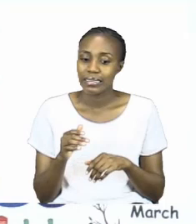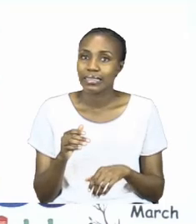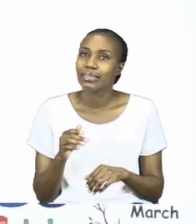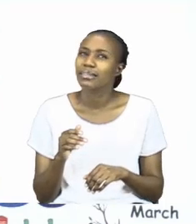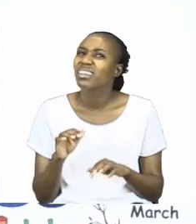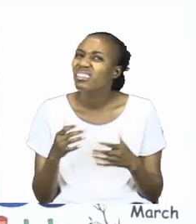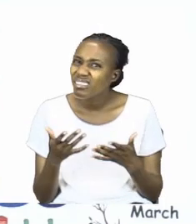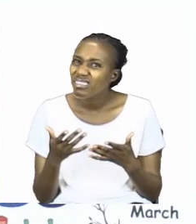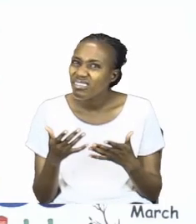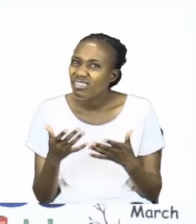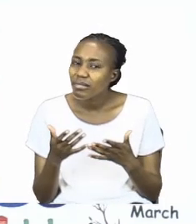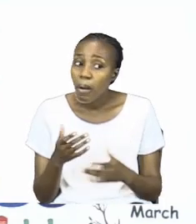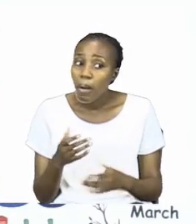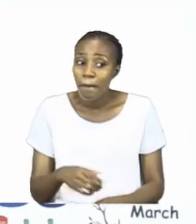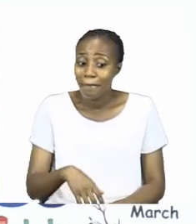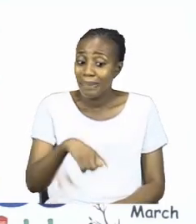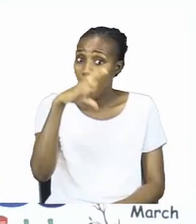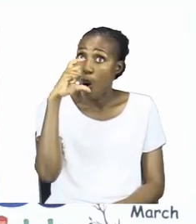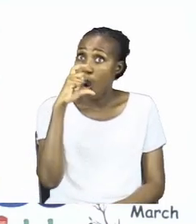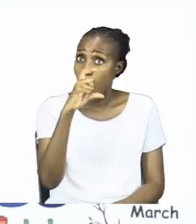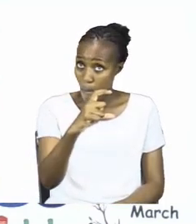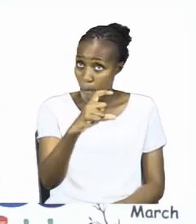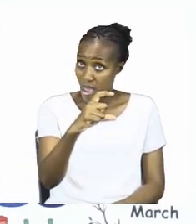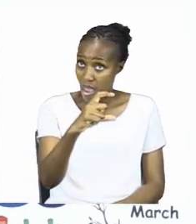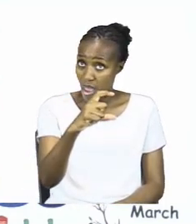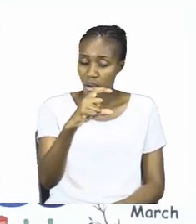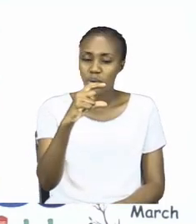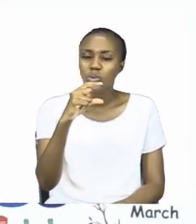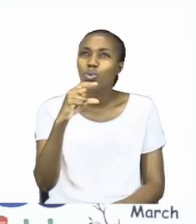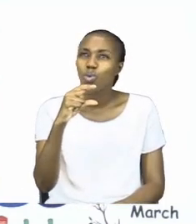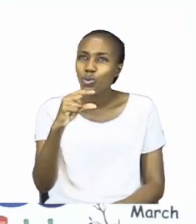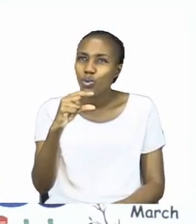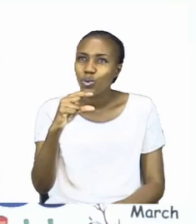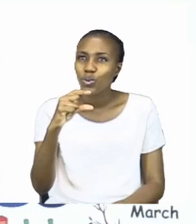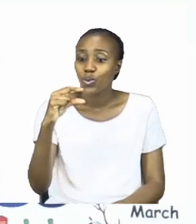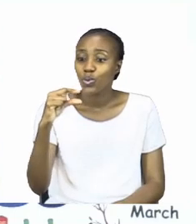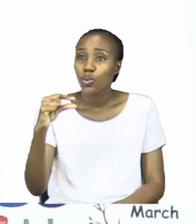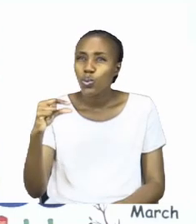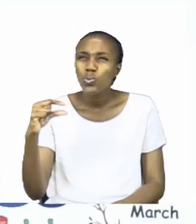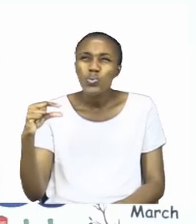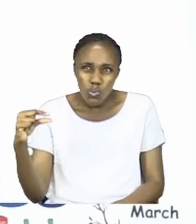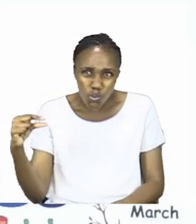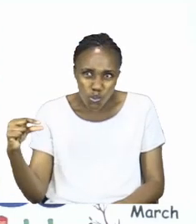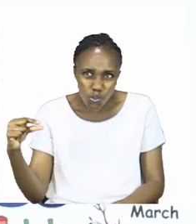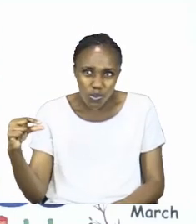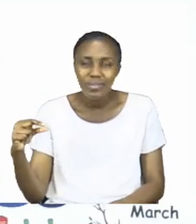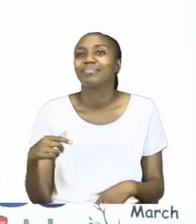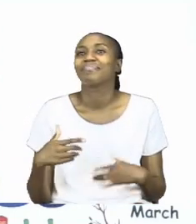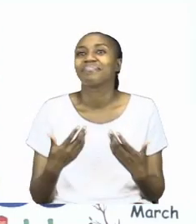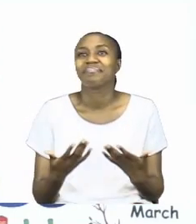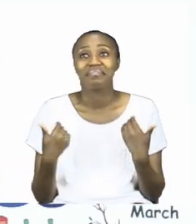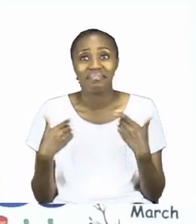The next one is from big to small. So we start like what we did